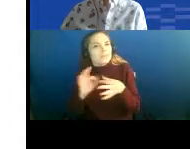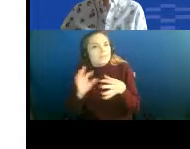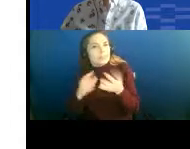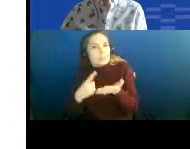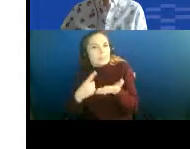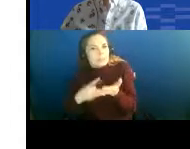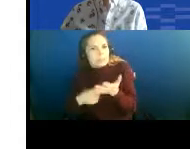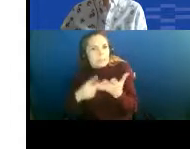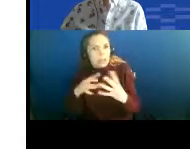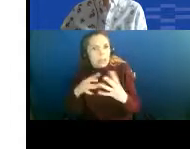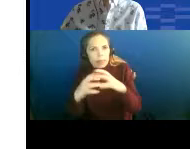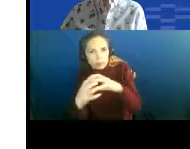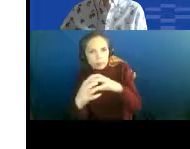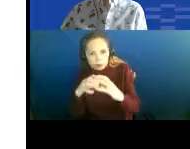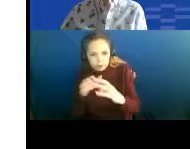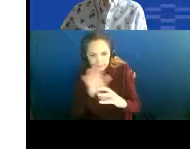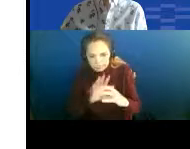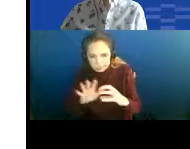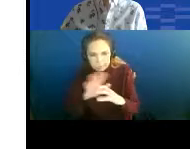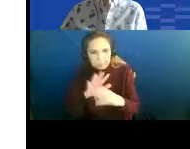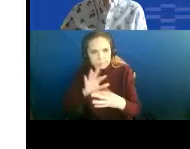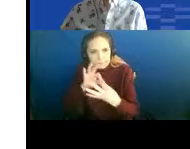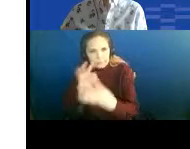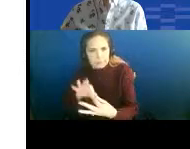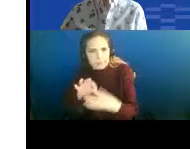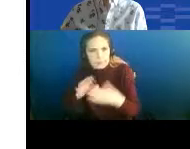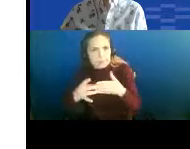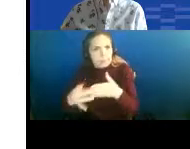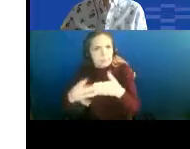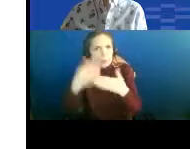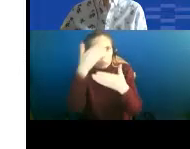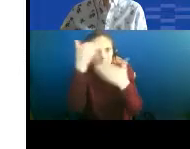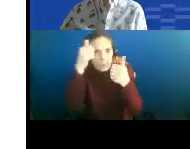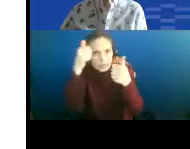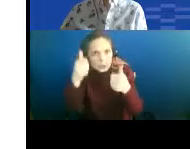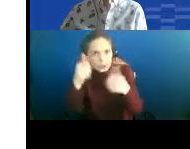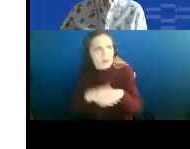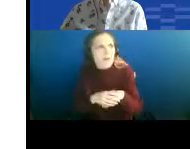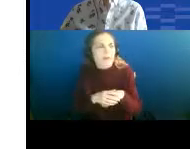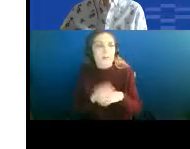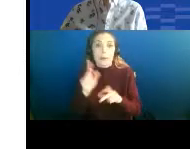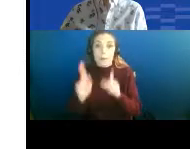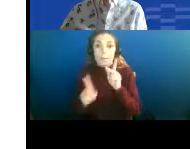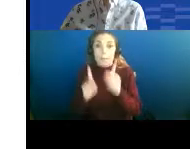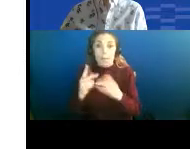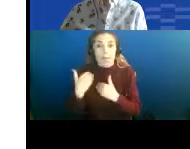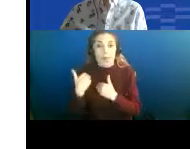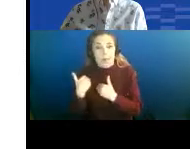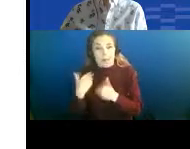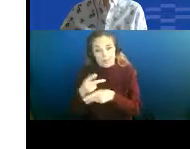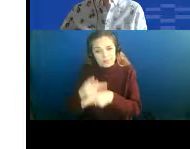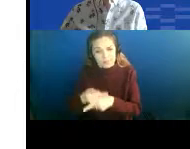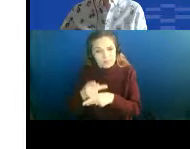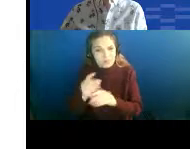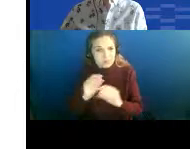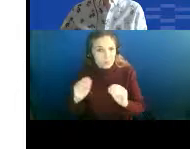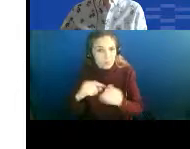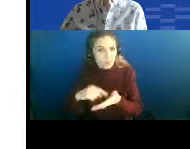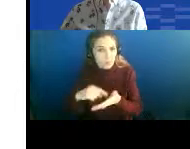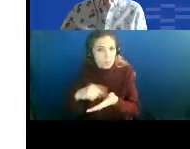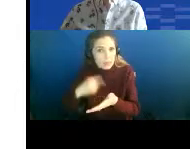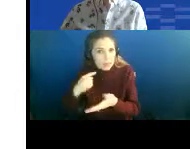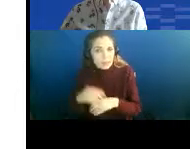and unpaid care work, it's kind of reasonable to assume that caring for and with